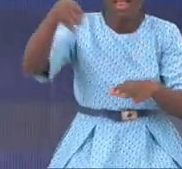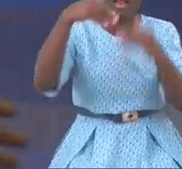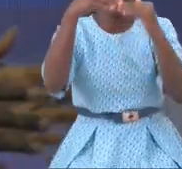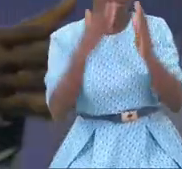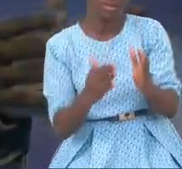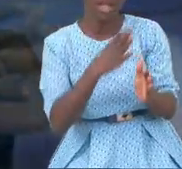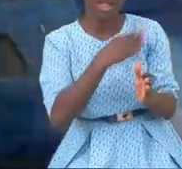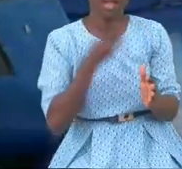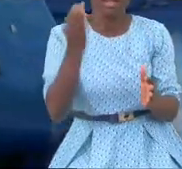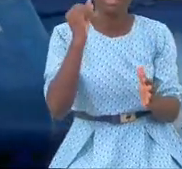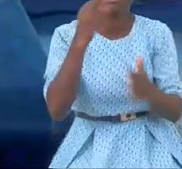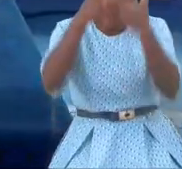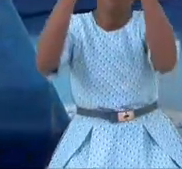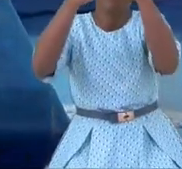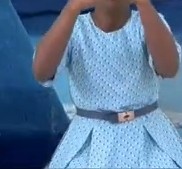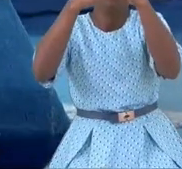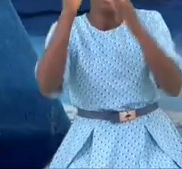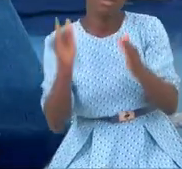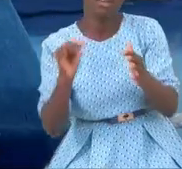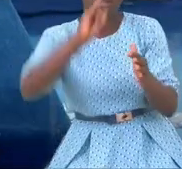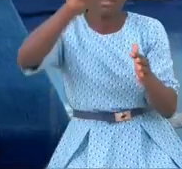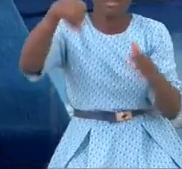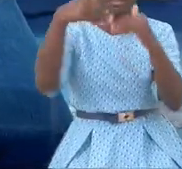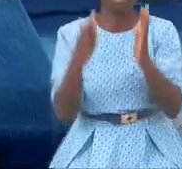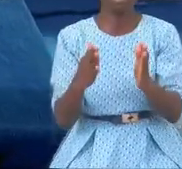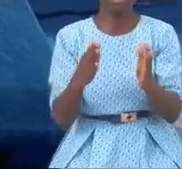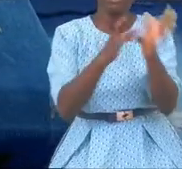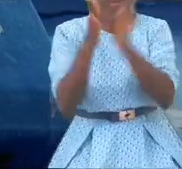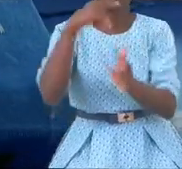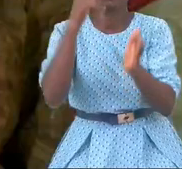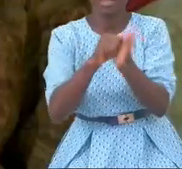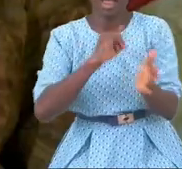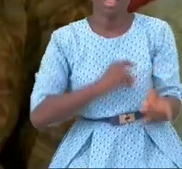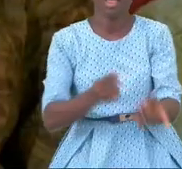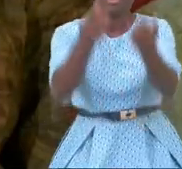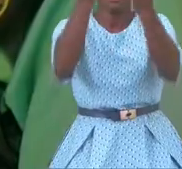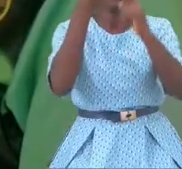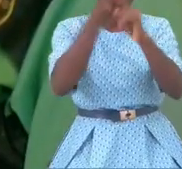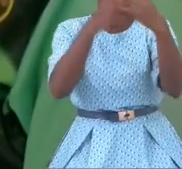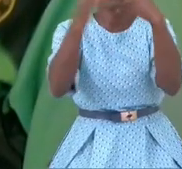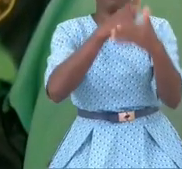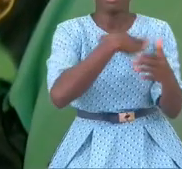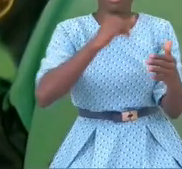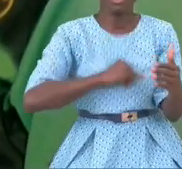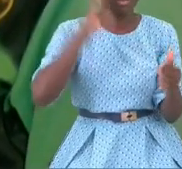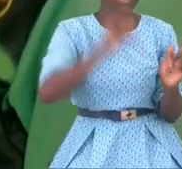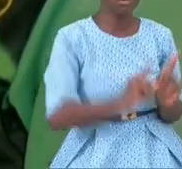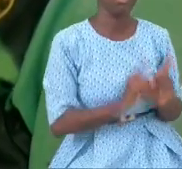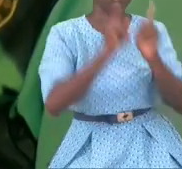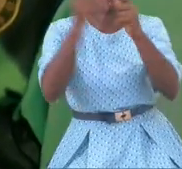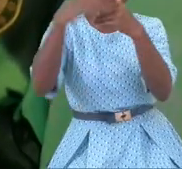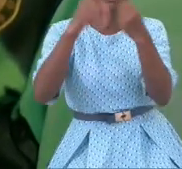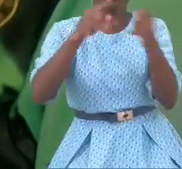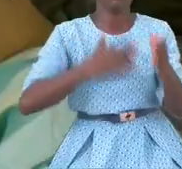man followed him in the way. You are the next. I said, you are the